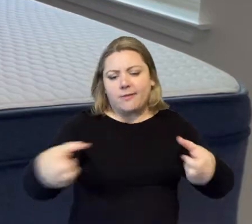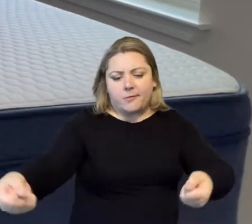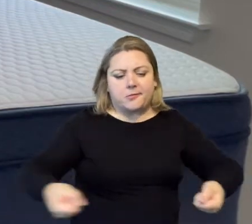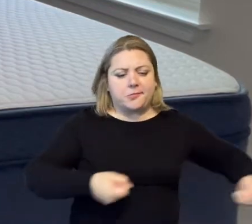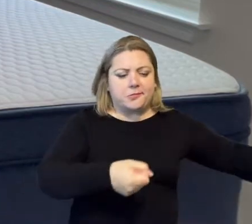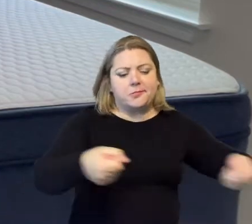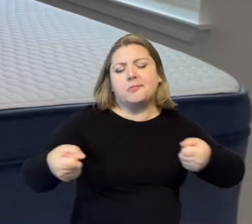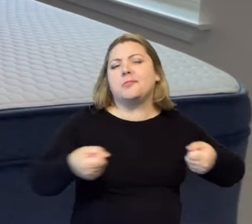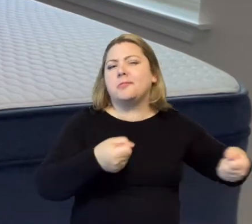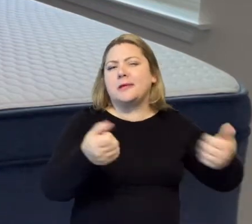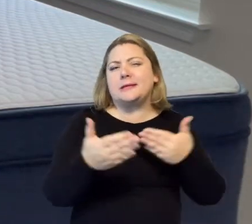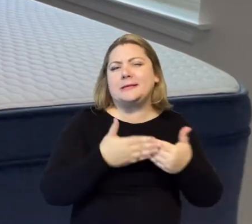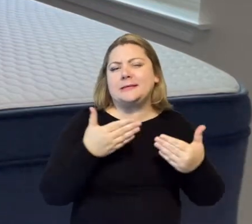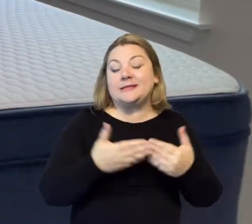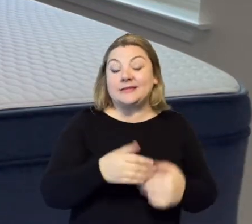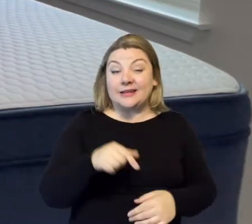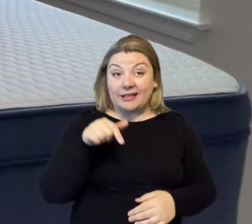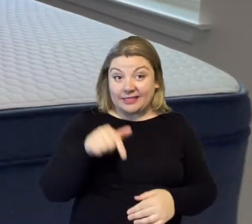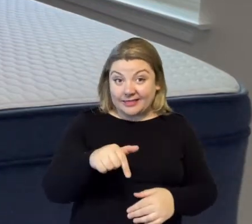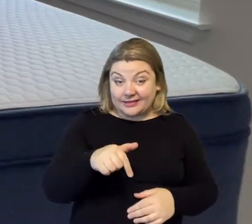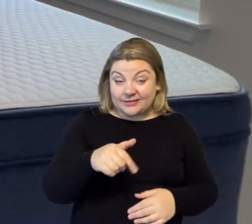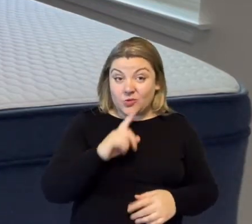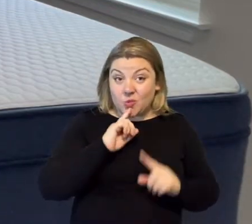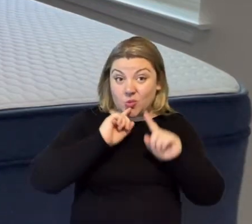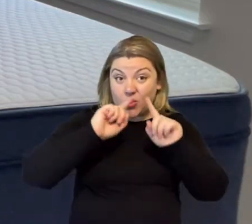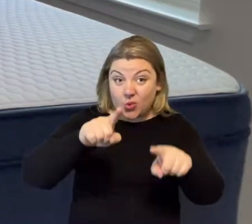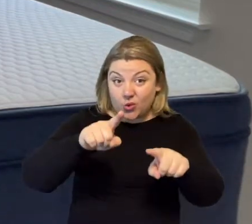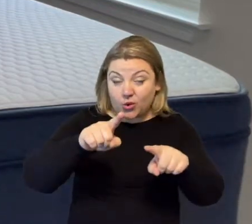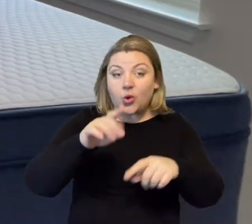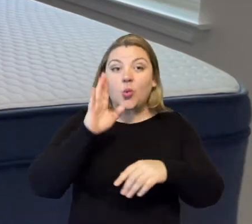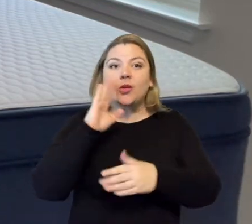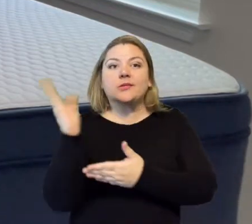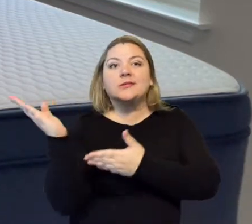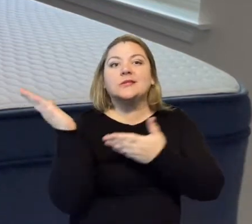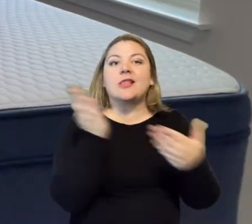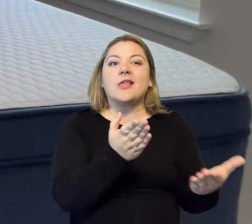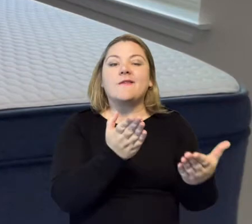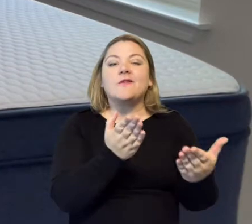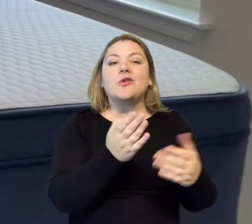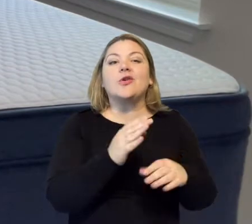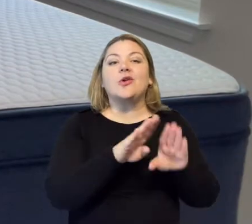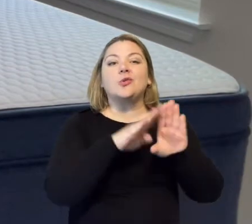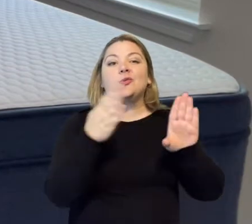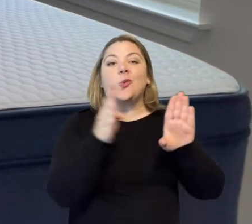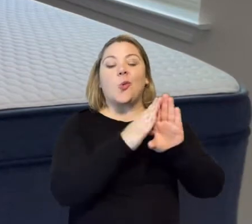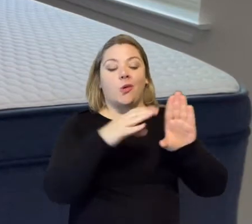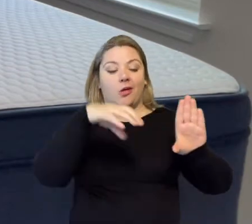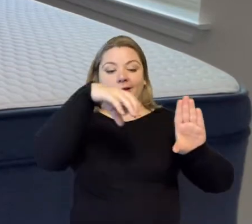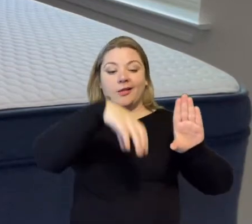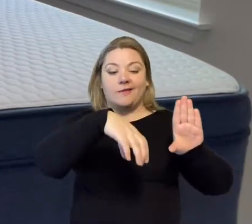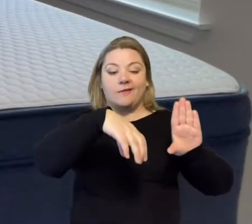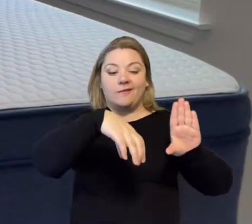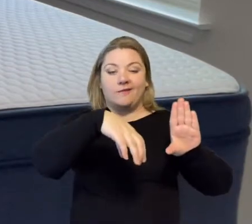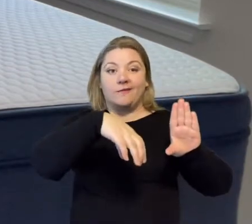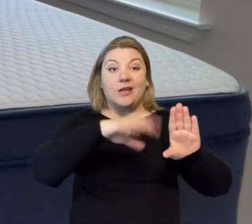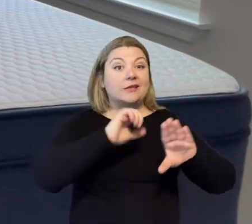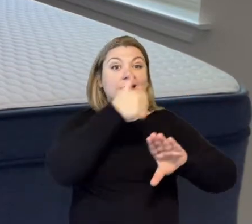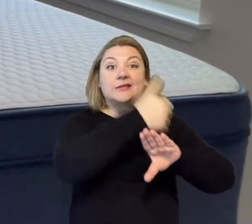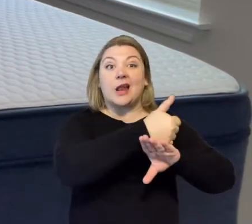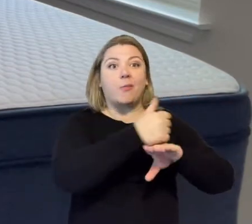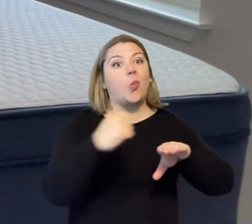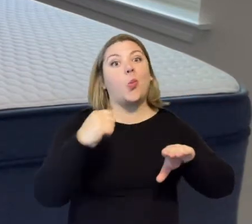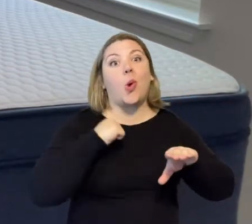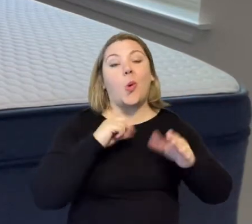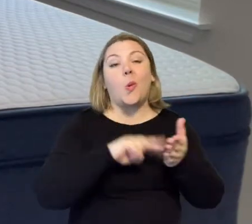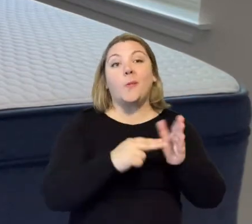gonna be delivered to your doorstep. So you will have to either carry it like upstairs if you have a upstairs bedroom or get